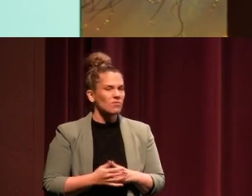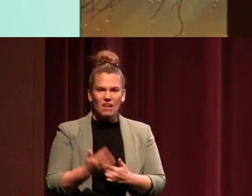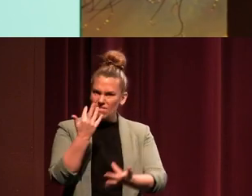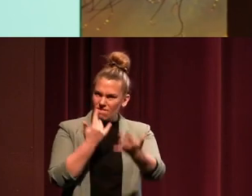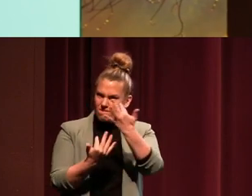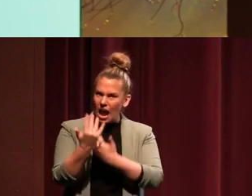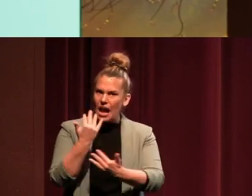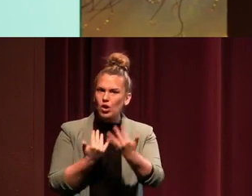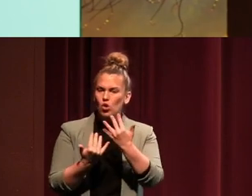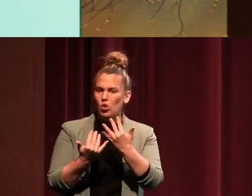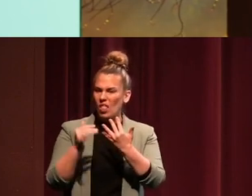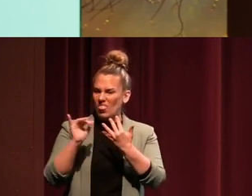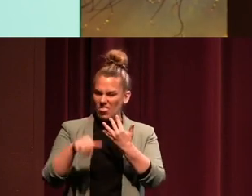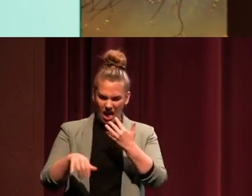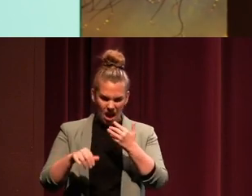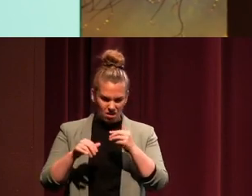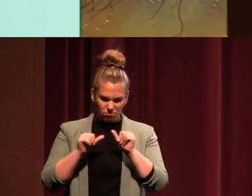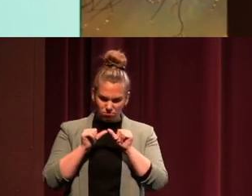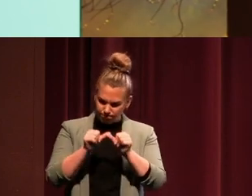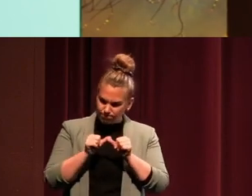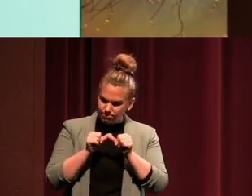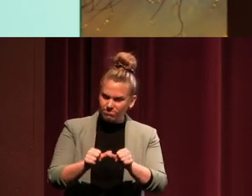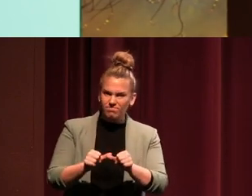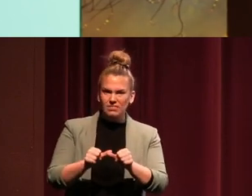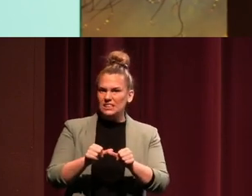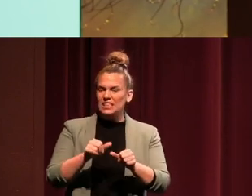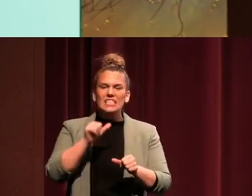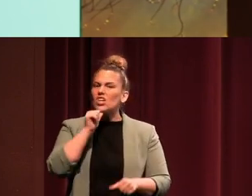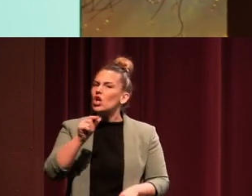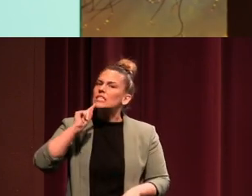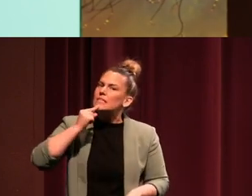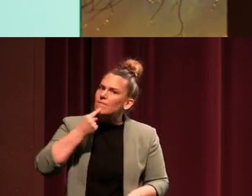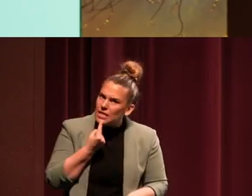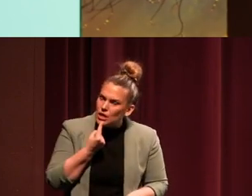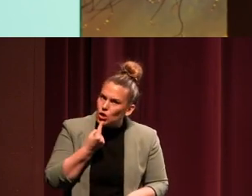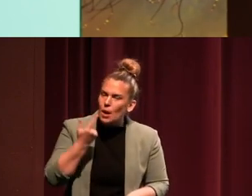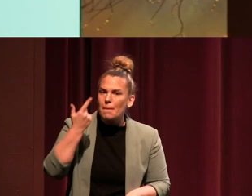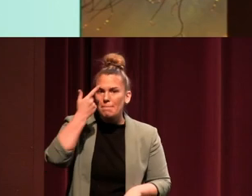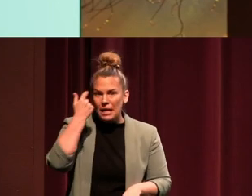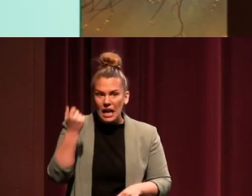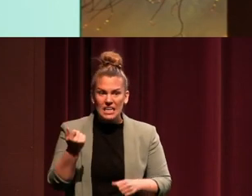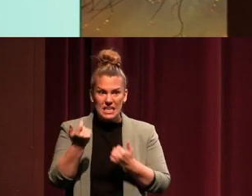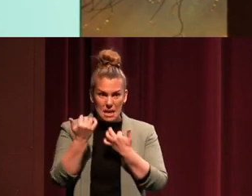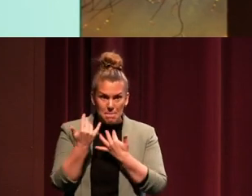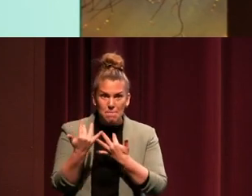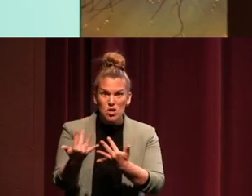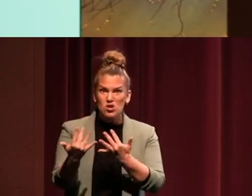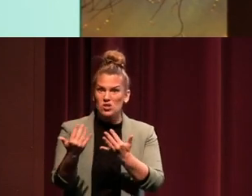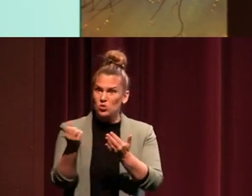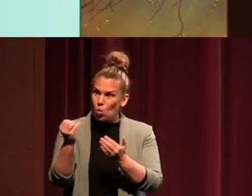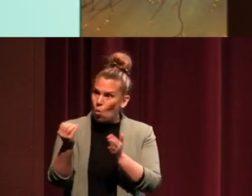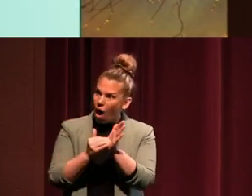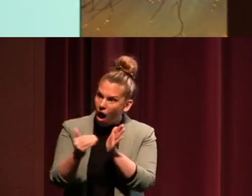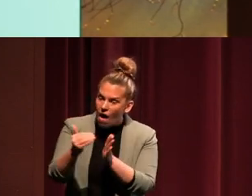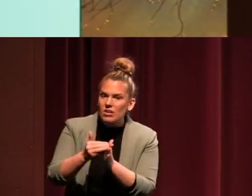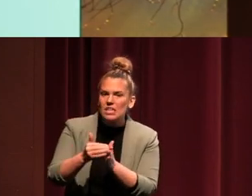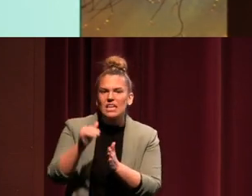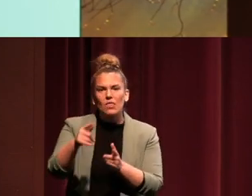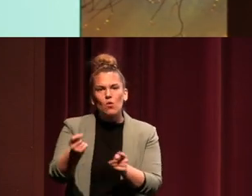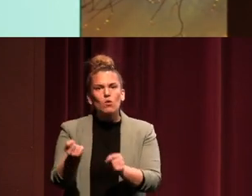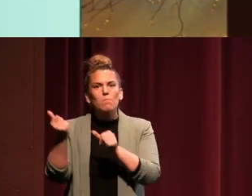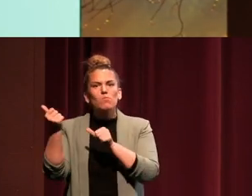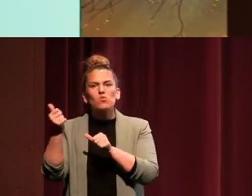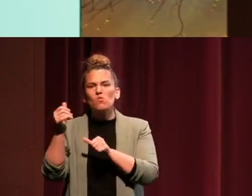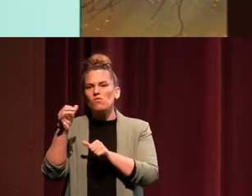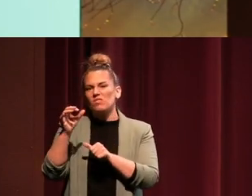Fire that burns that frequently is not severe fire, because it's burning so frequently that it's removing the fuel that you would need in